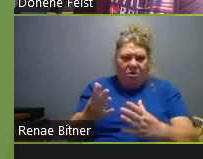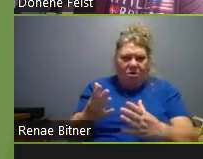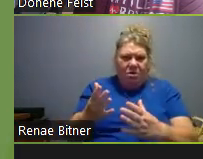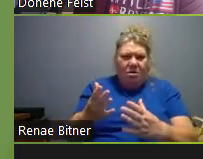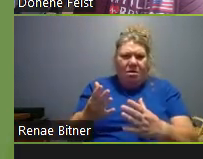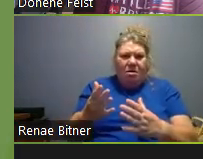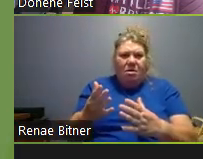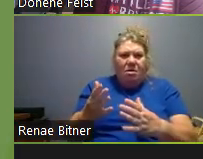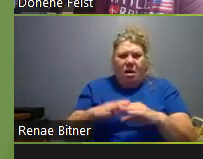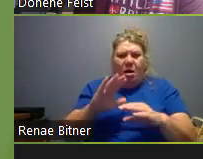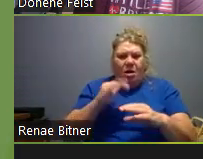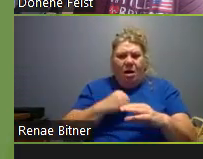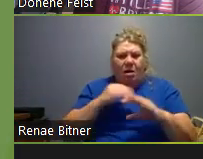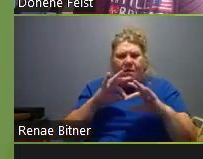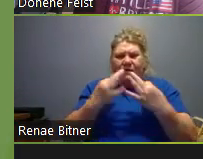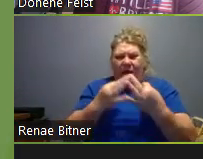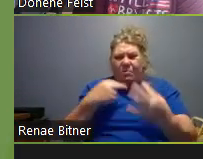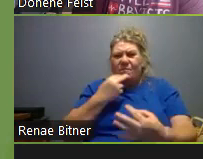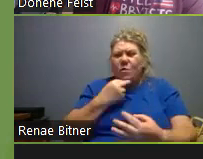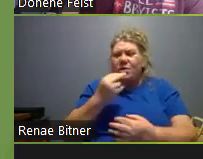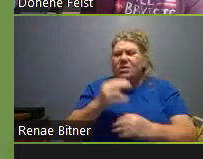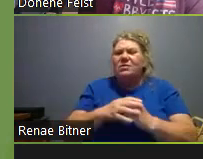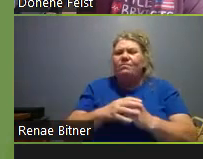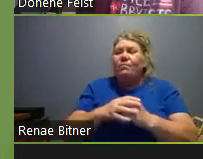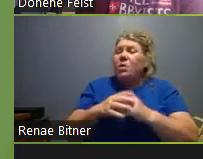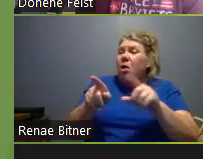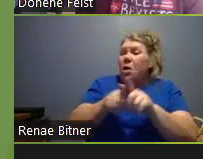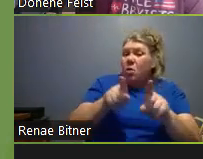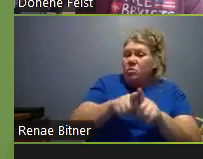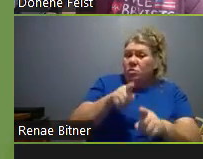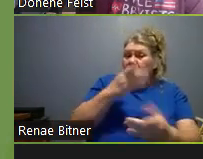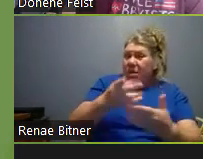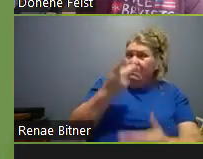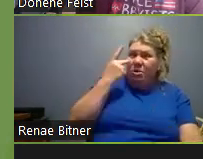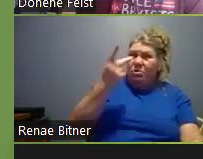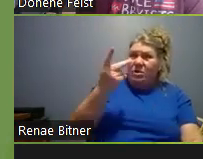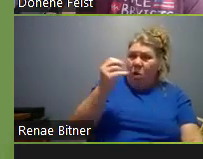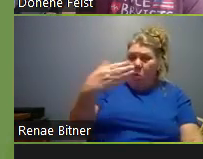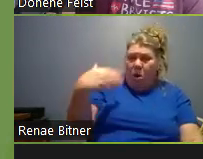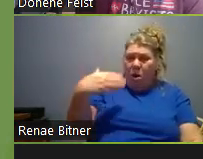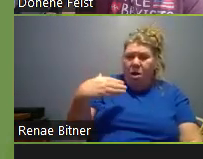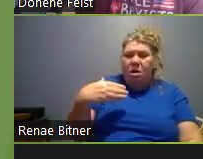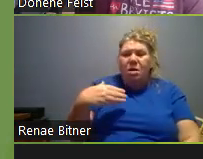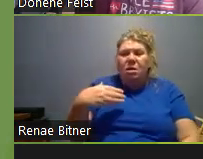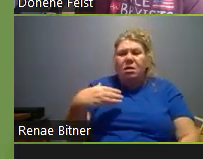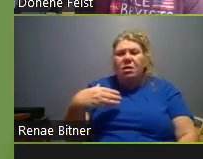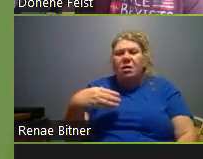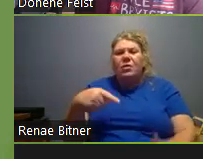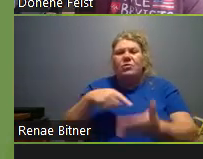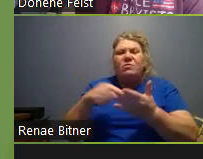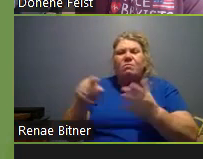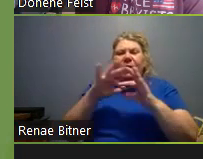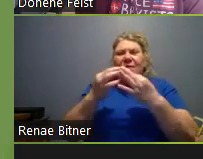then also, you may have seen it, you may not have seen it, but there is a paid family caregiver